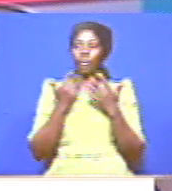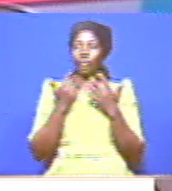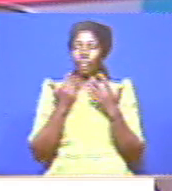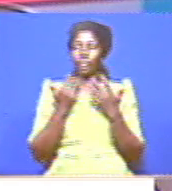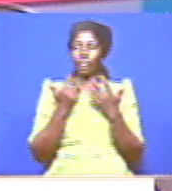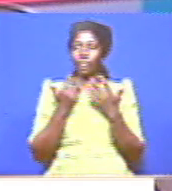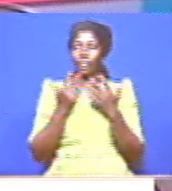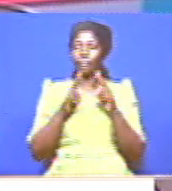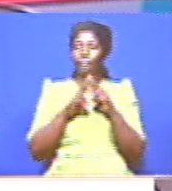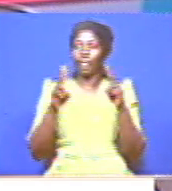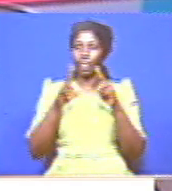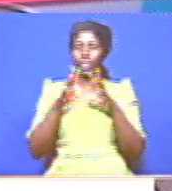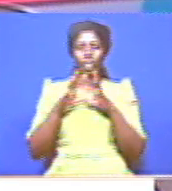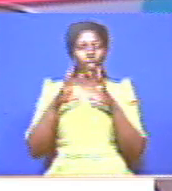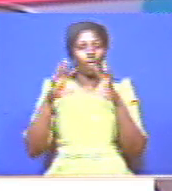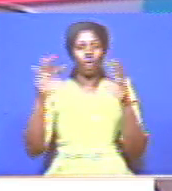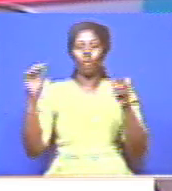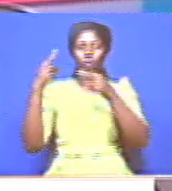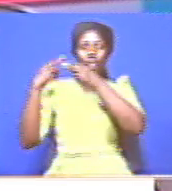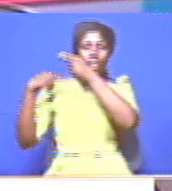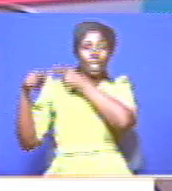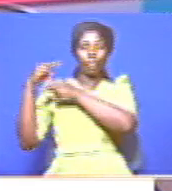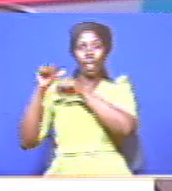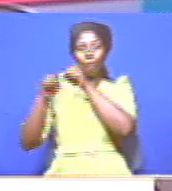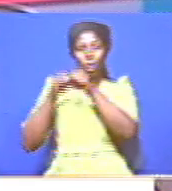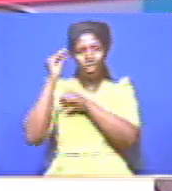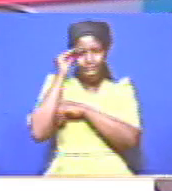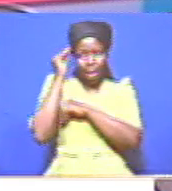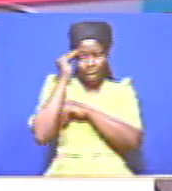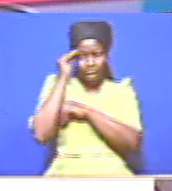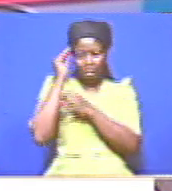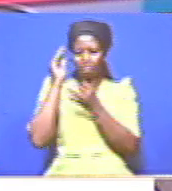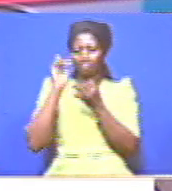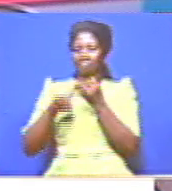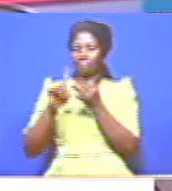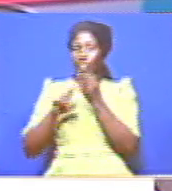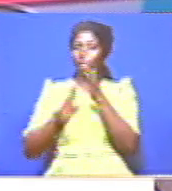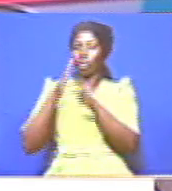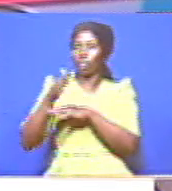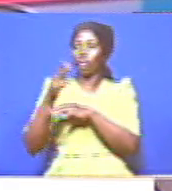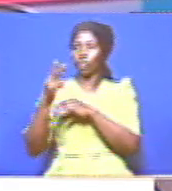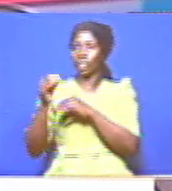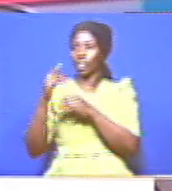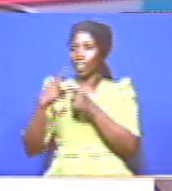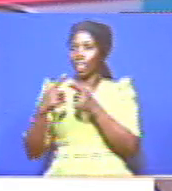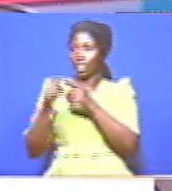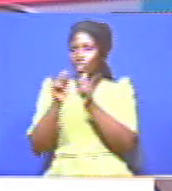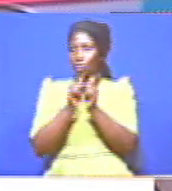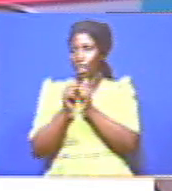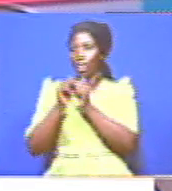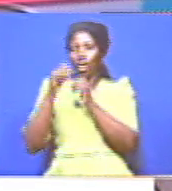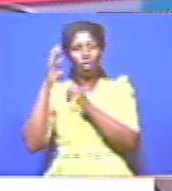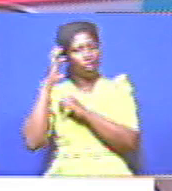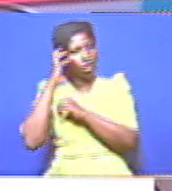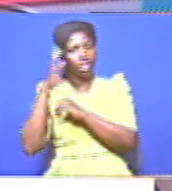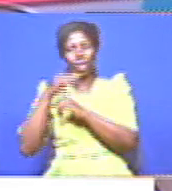a very long history about academia, about mm-hmm. over 20 years together with mm-hmm. both the college and the university